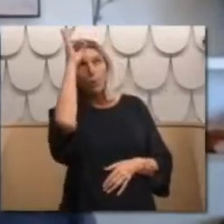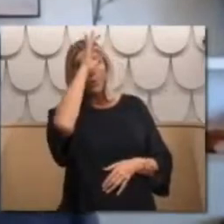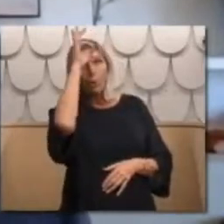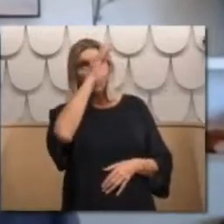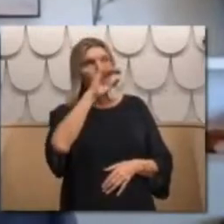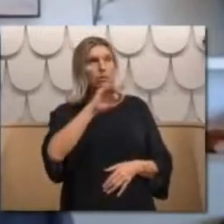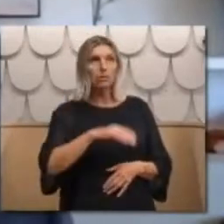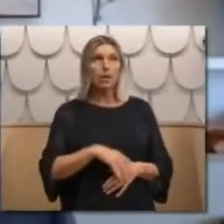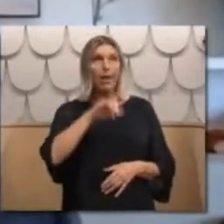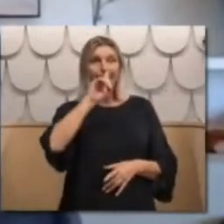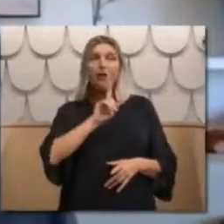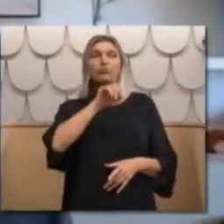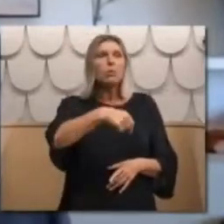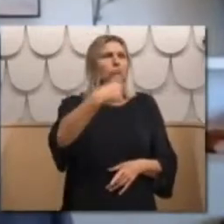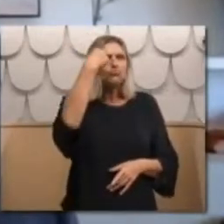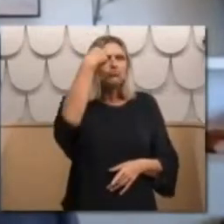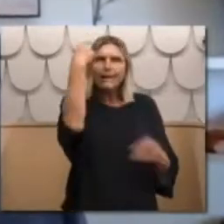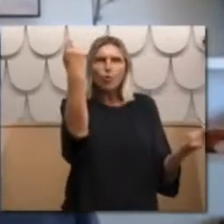cognitively capable of responding to them.